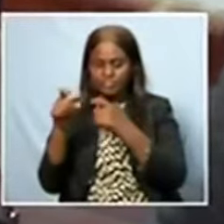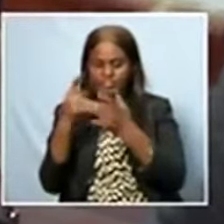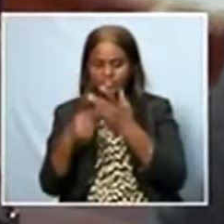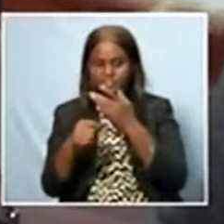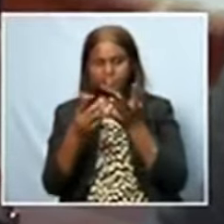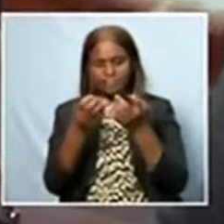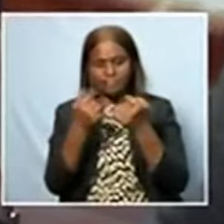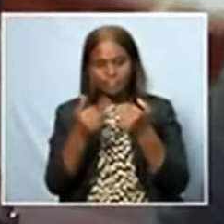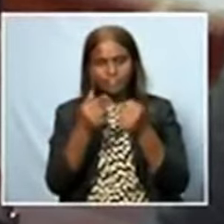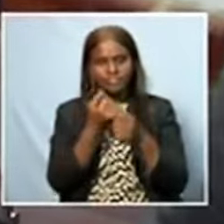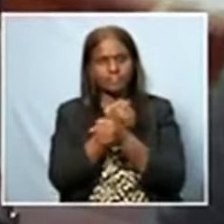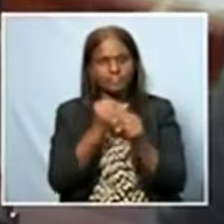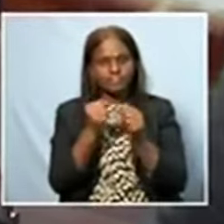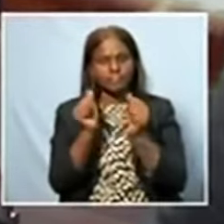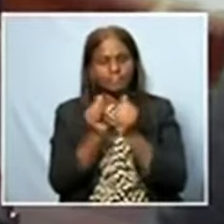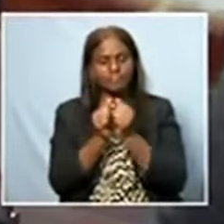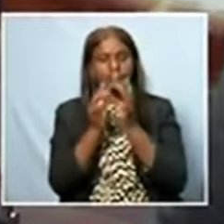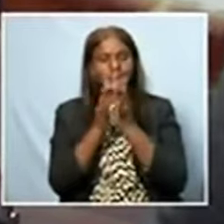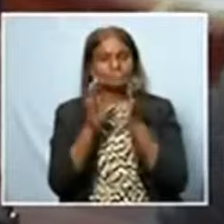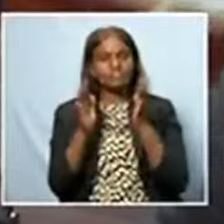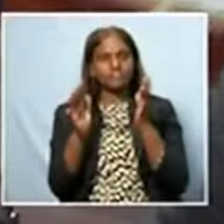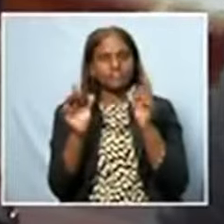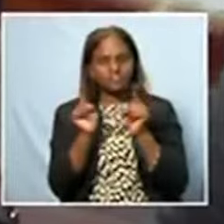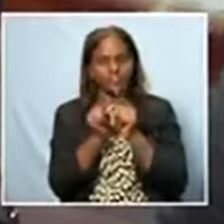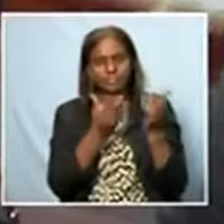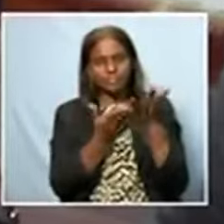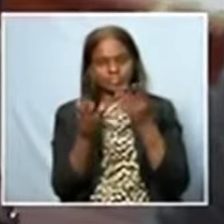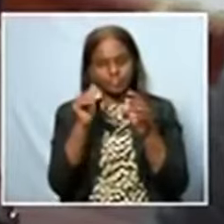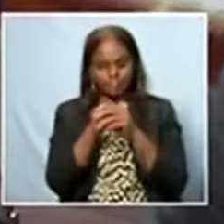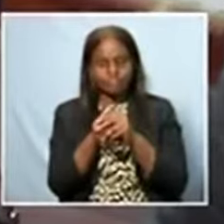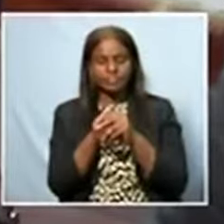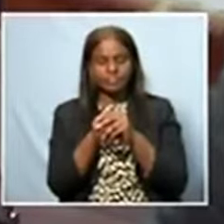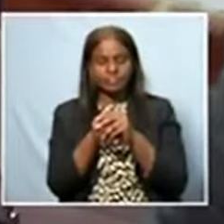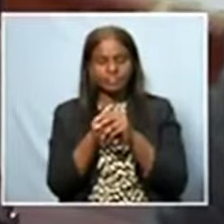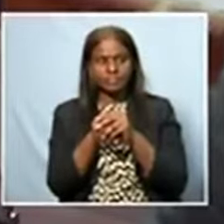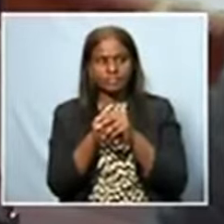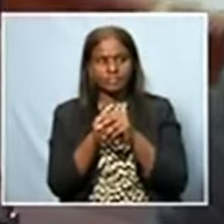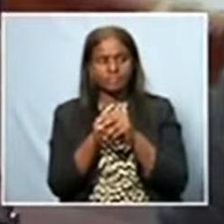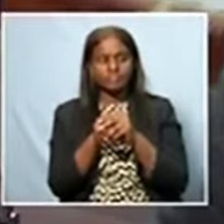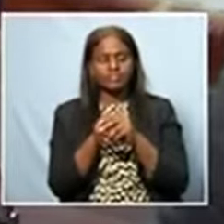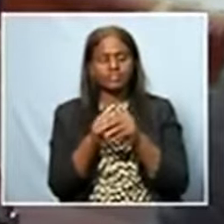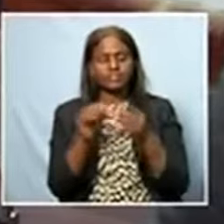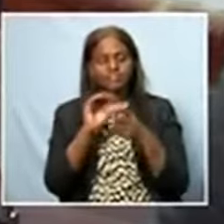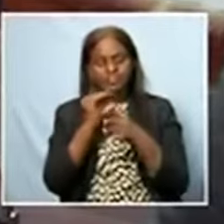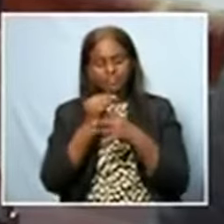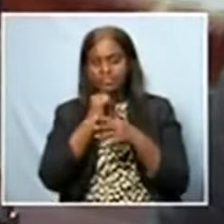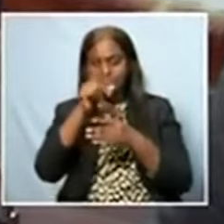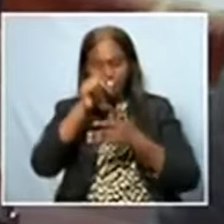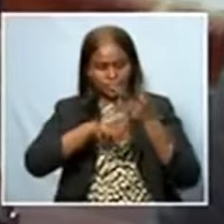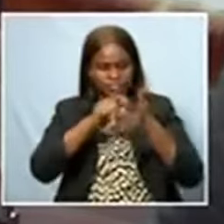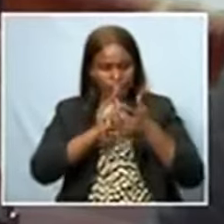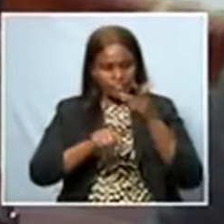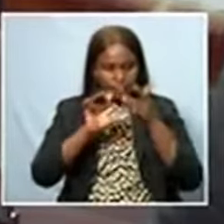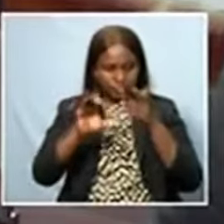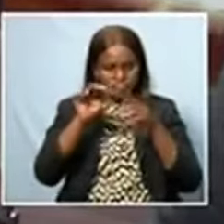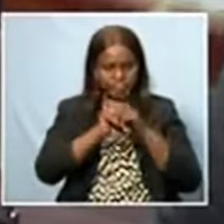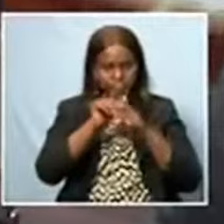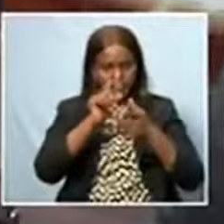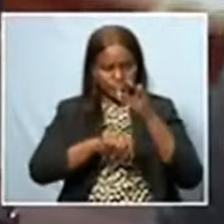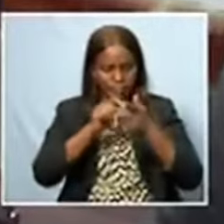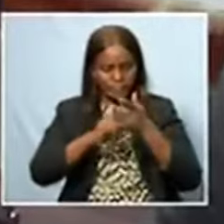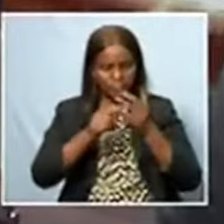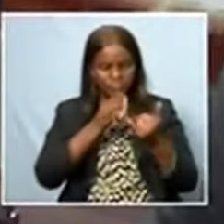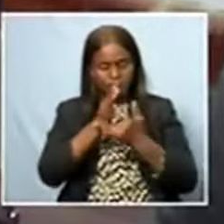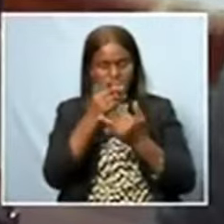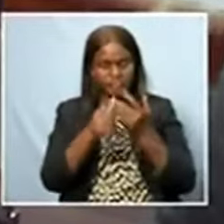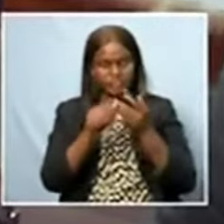to cure, expanding the tax base and bringing the informal or untaxed sector into taxation through